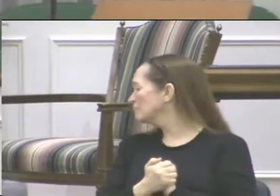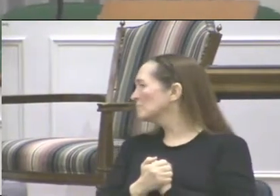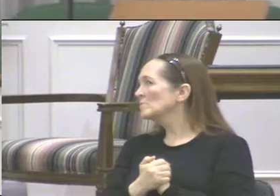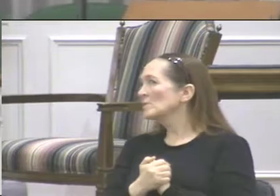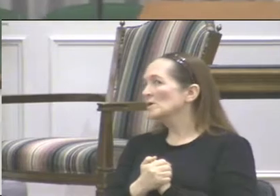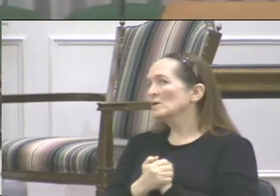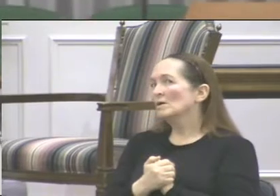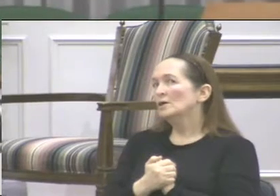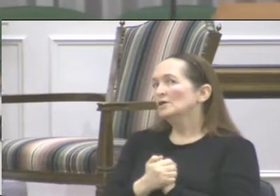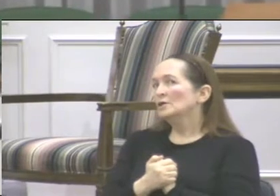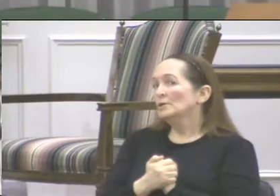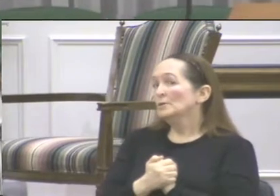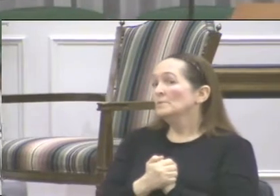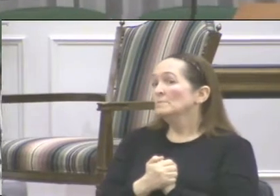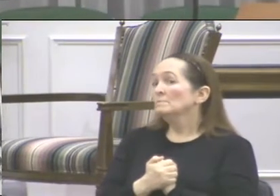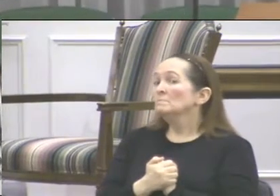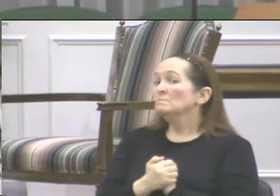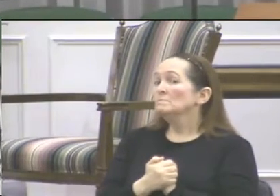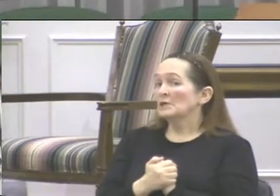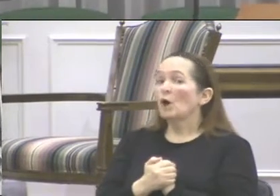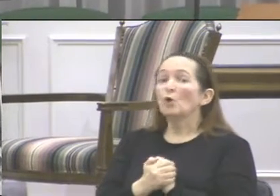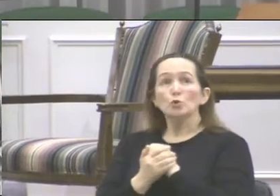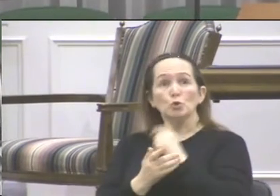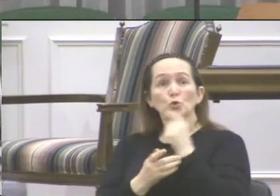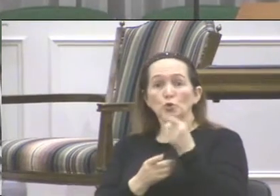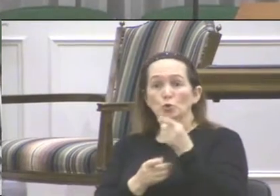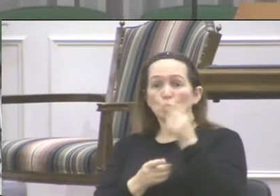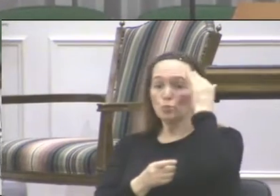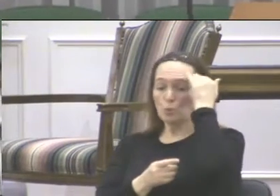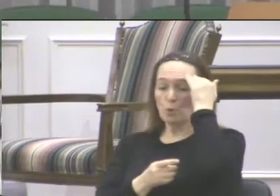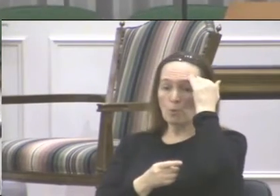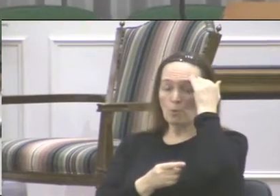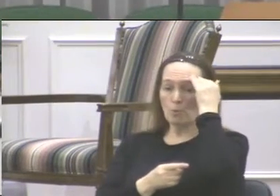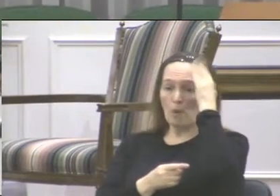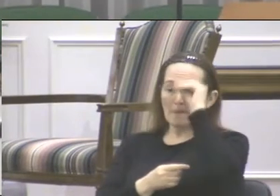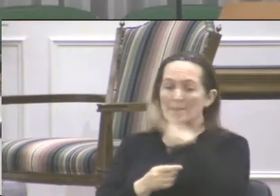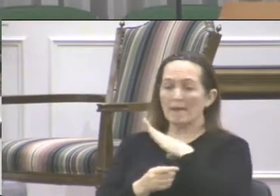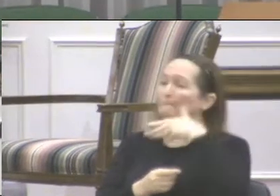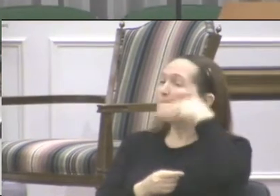Now, you know him better as Abraham.